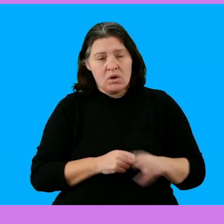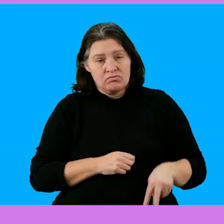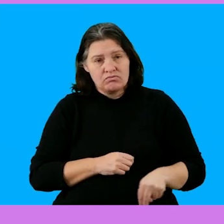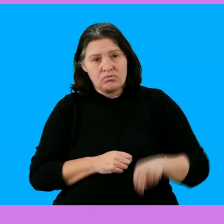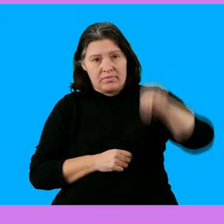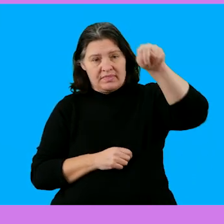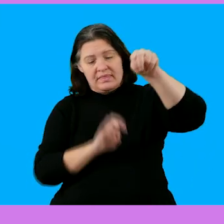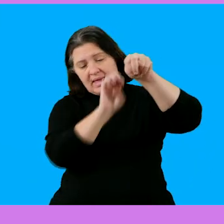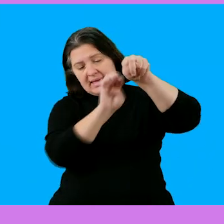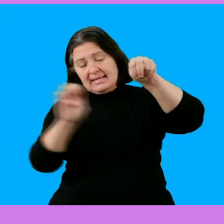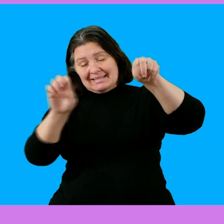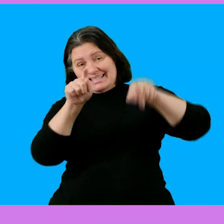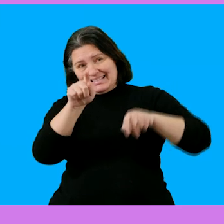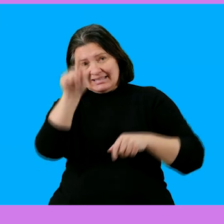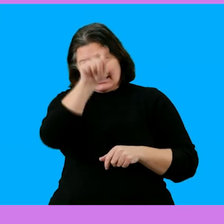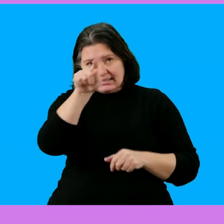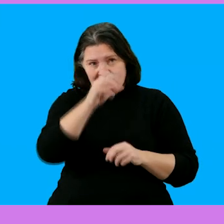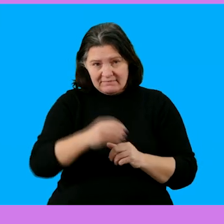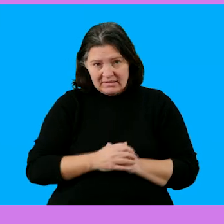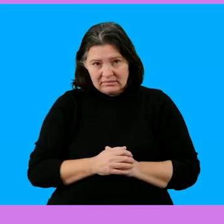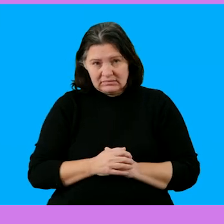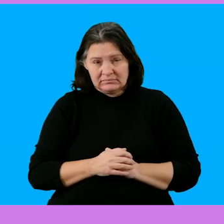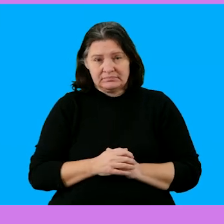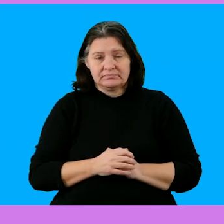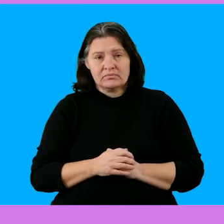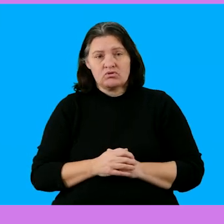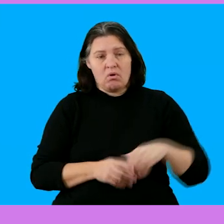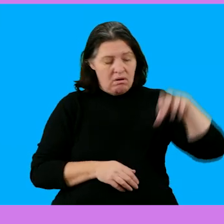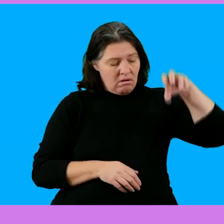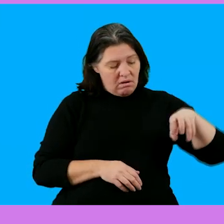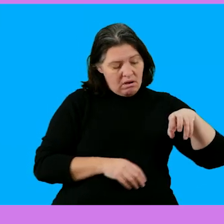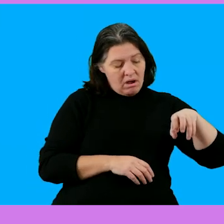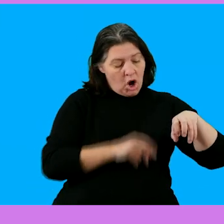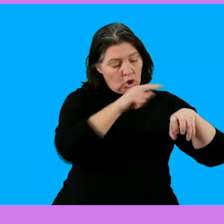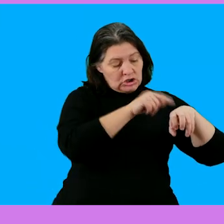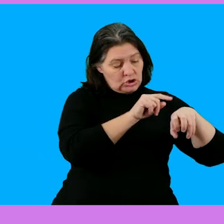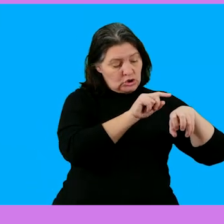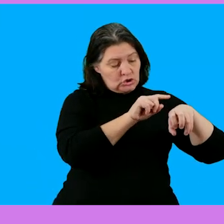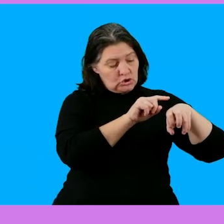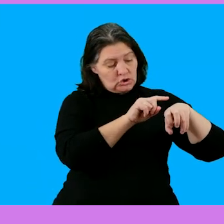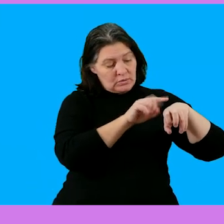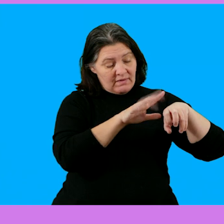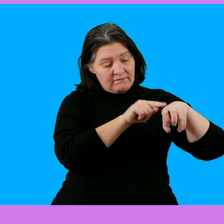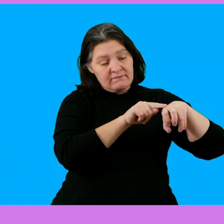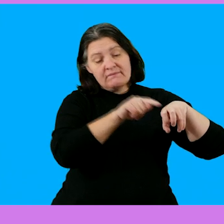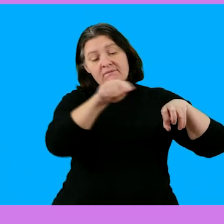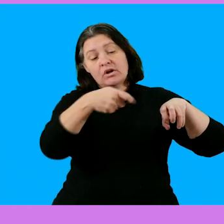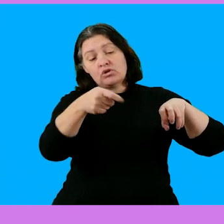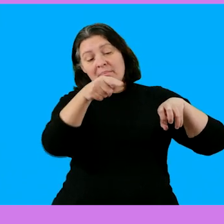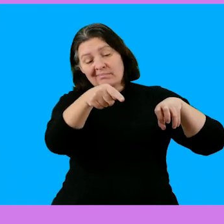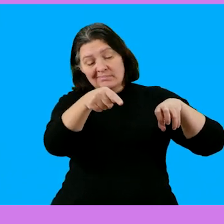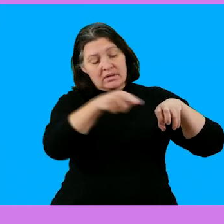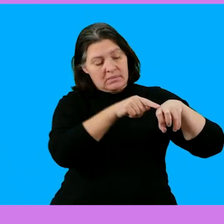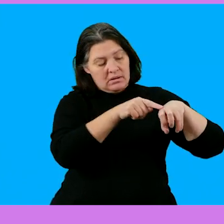We agree? It's upwards and it's to our right hand side. Are we clear? So that makes it northeast.